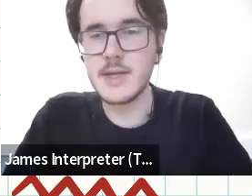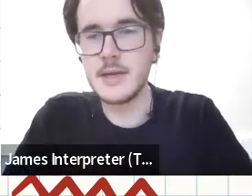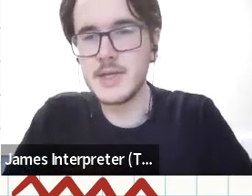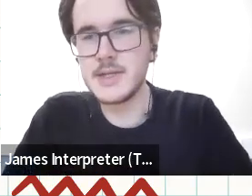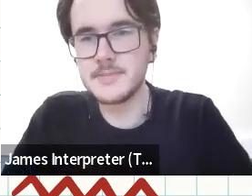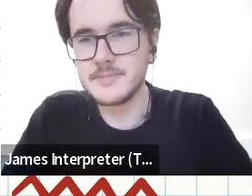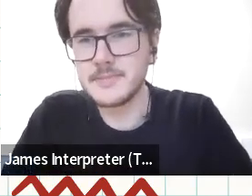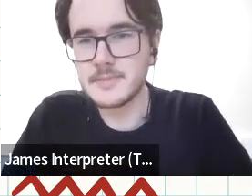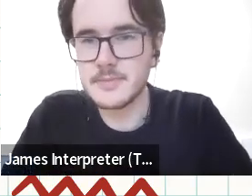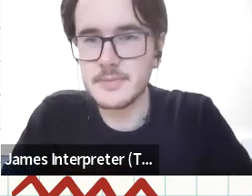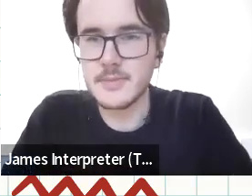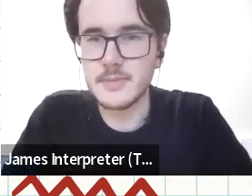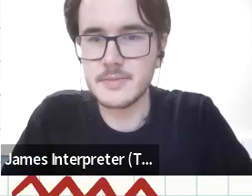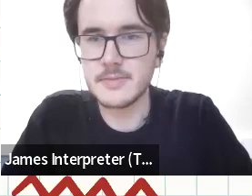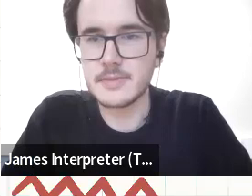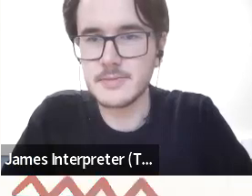Okay, next slide, please.